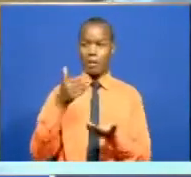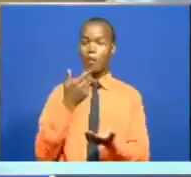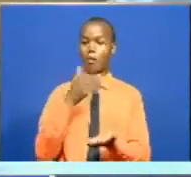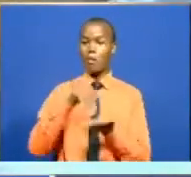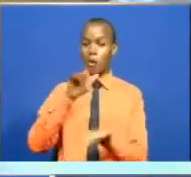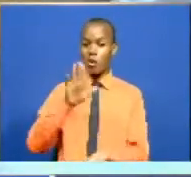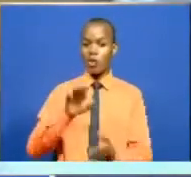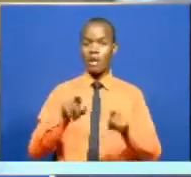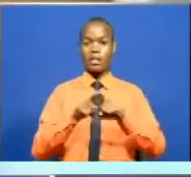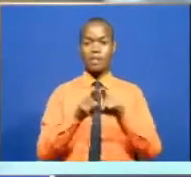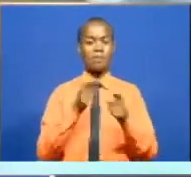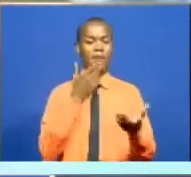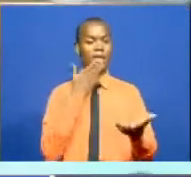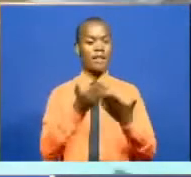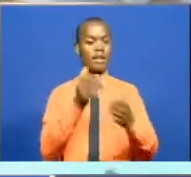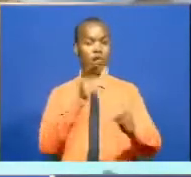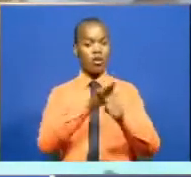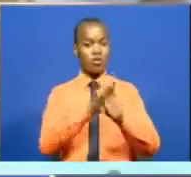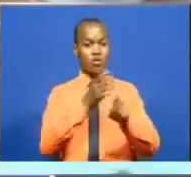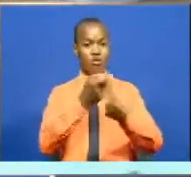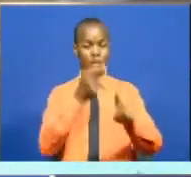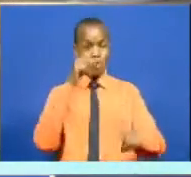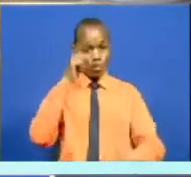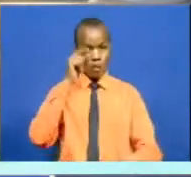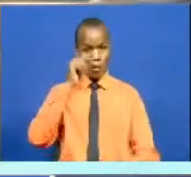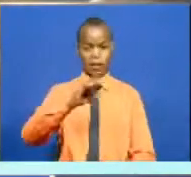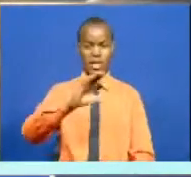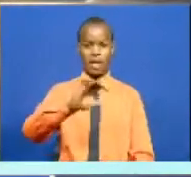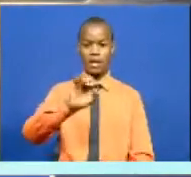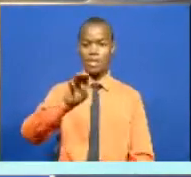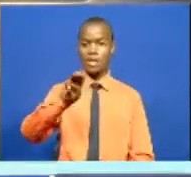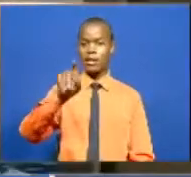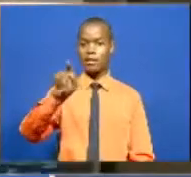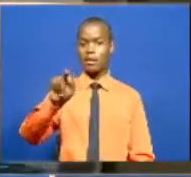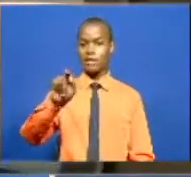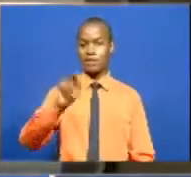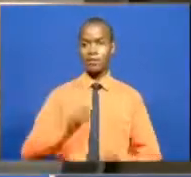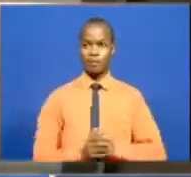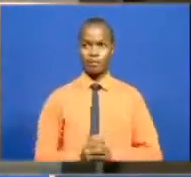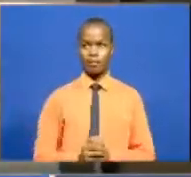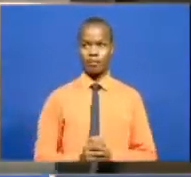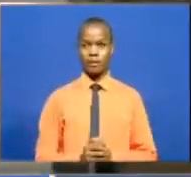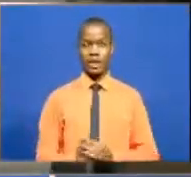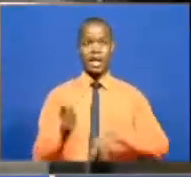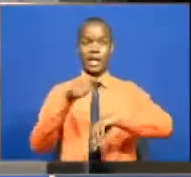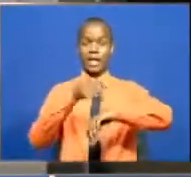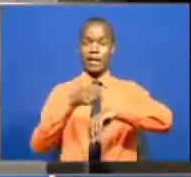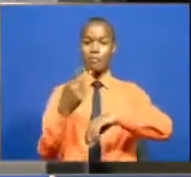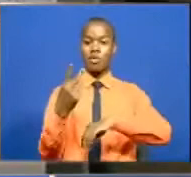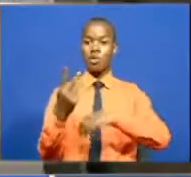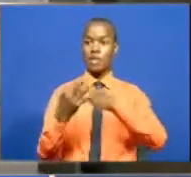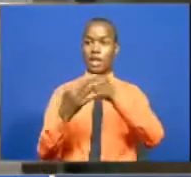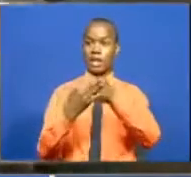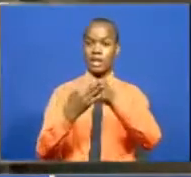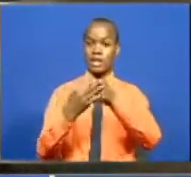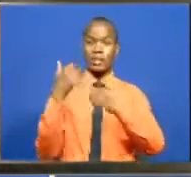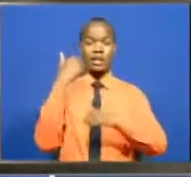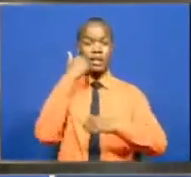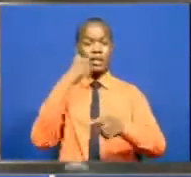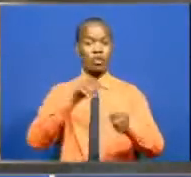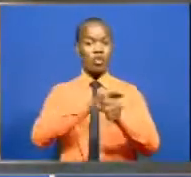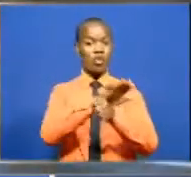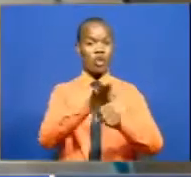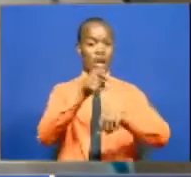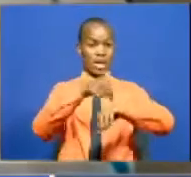the generous donation from Mombasa Cement towards this particular pandemic. With 28 COVID-19 patients currently admitted